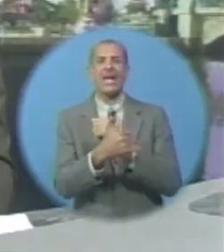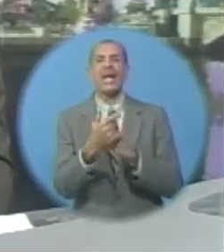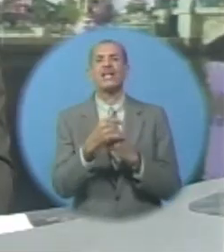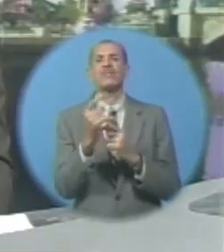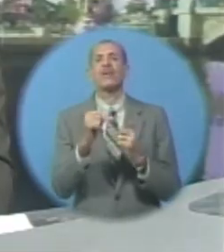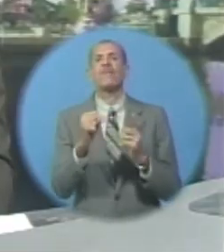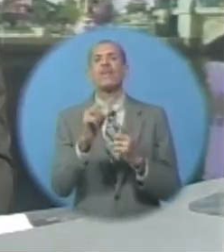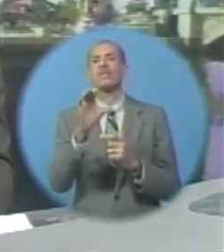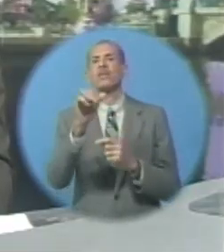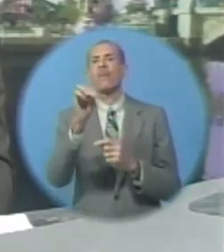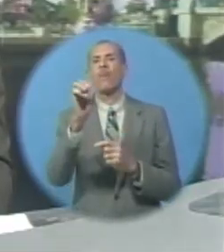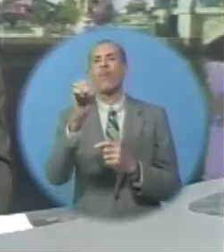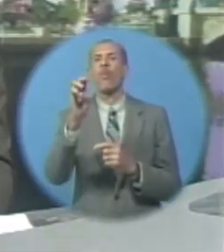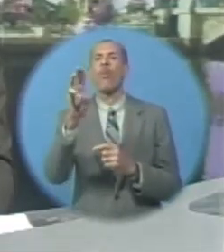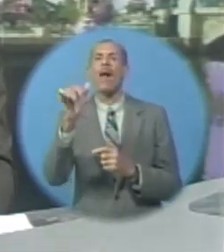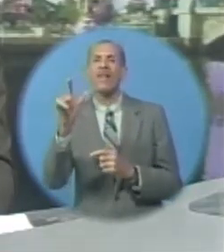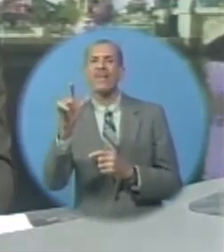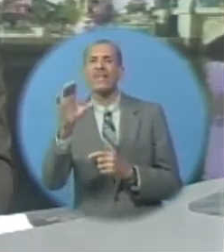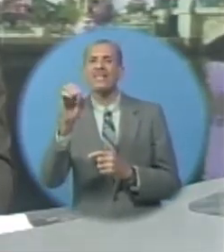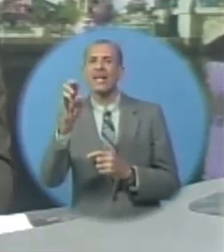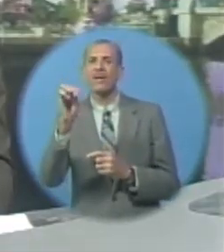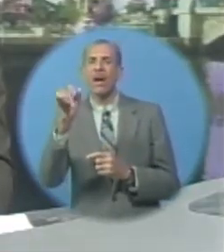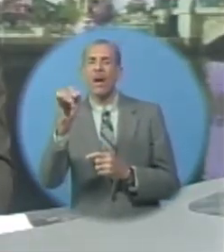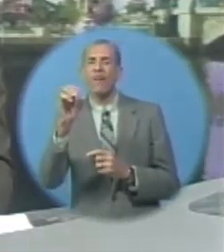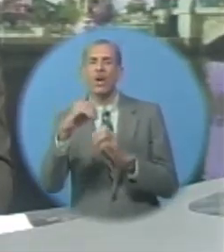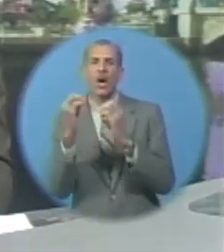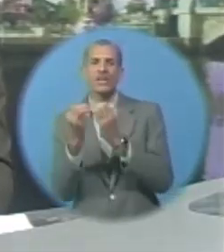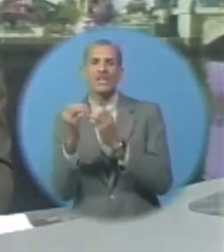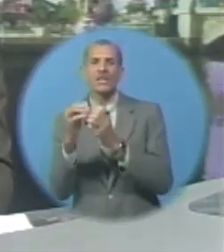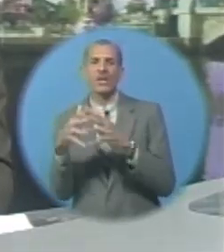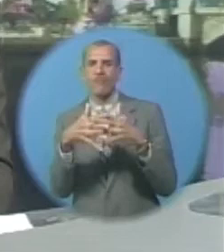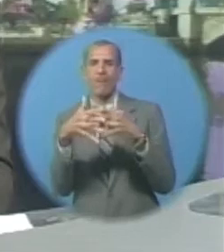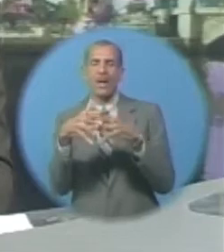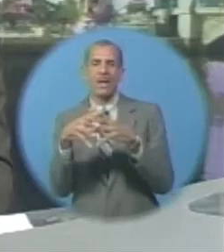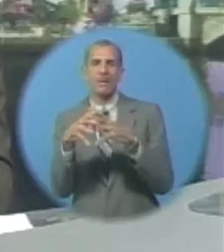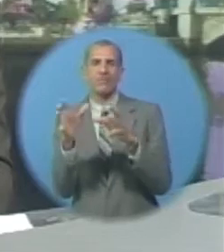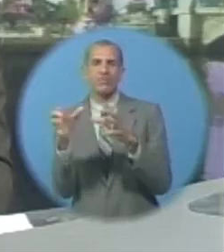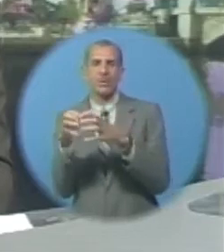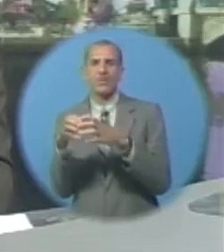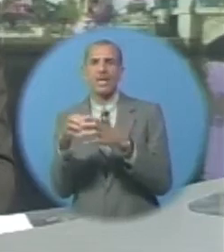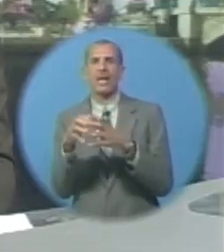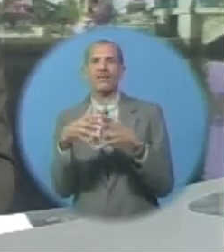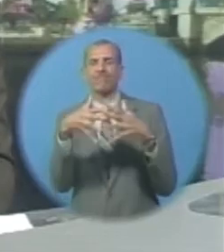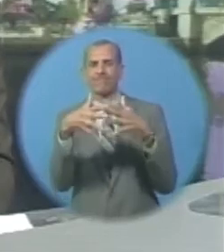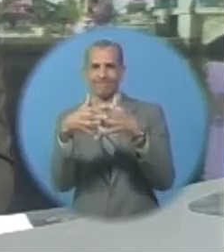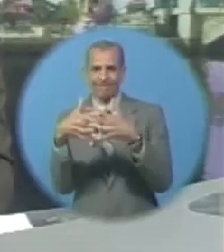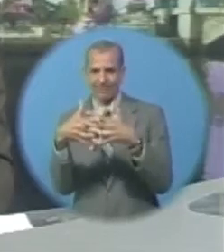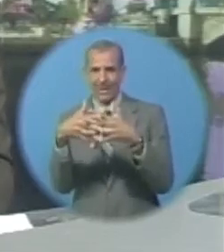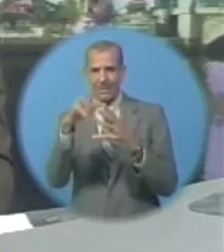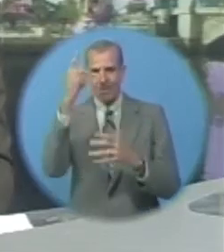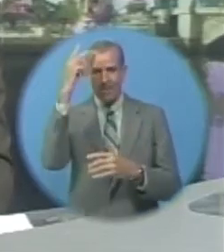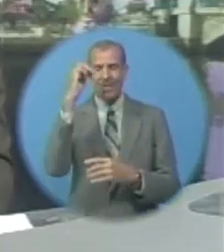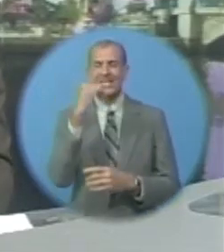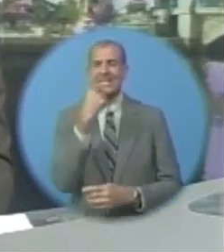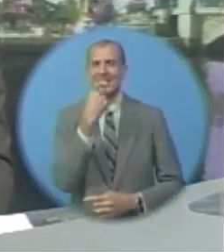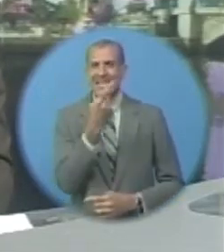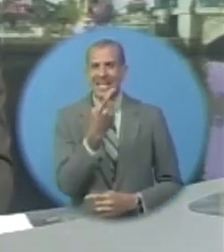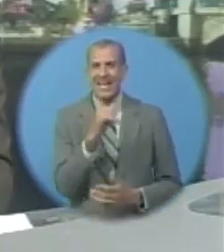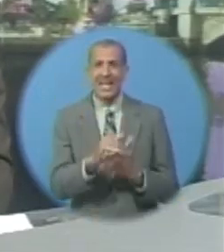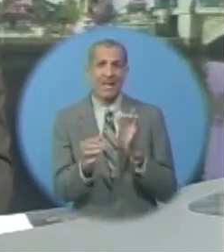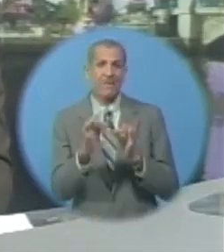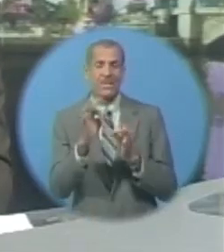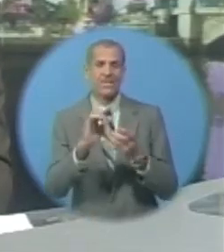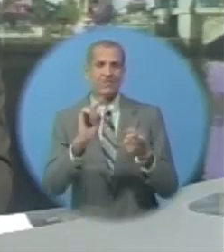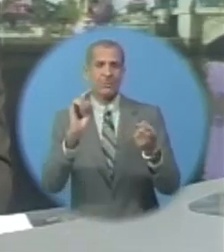the Commonwealth, CARICOM, the Organization of American States, and the United States. The Prime Minister noted that if there is